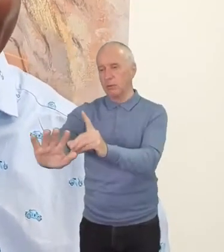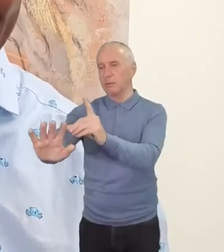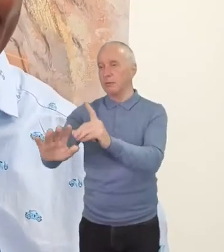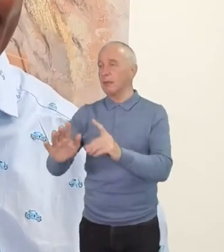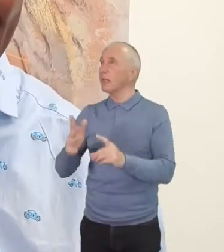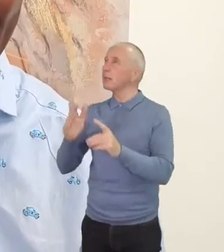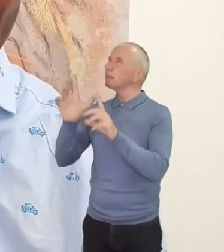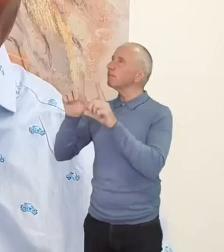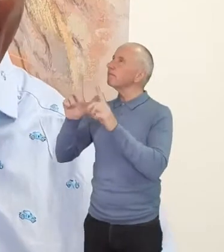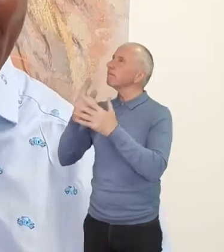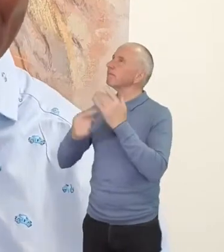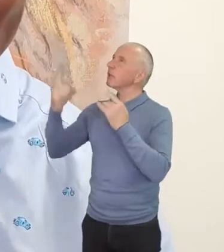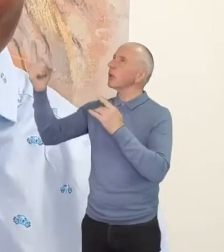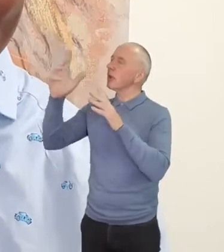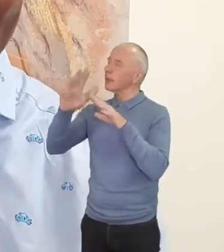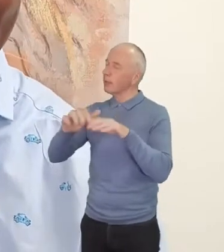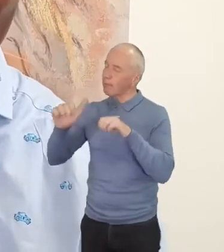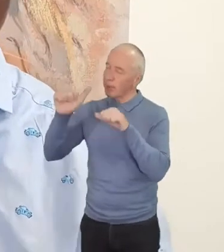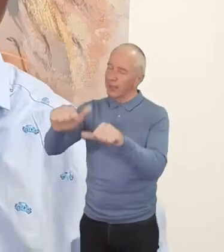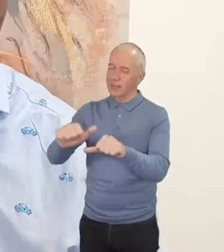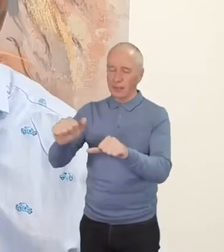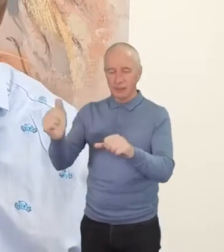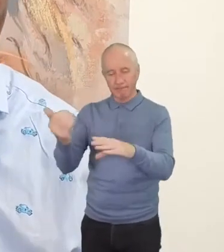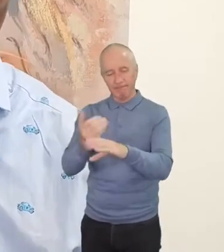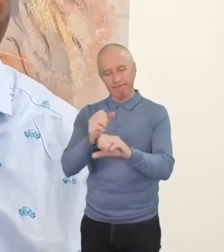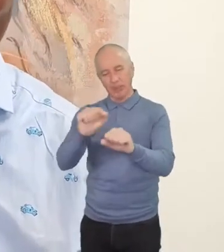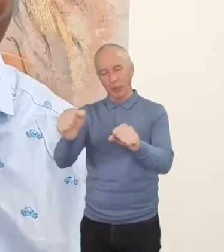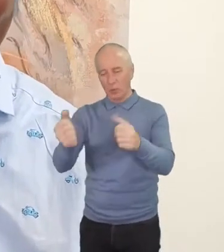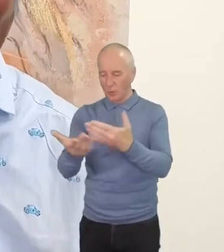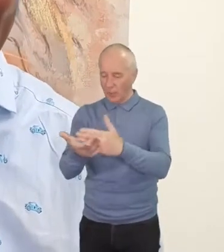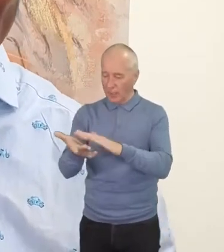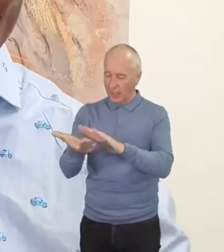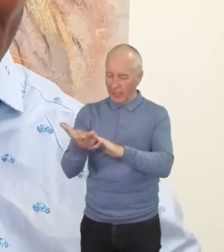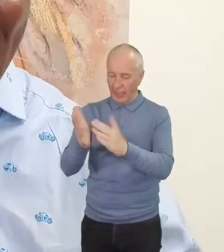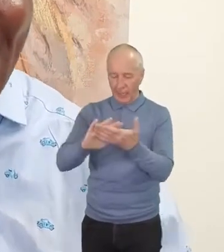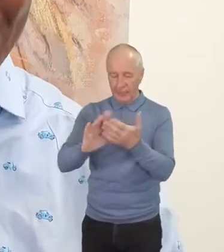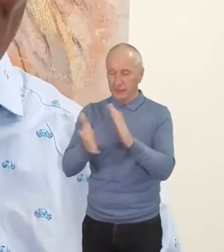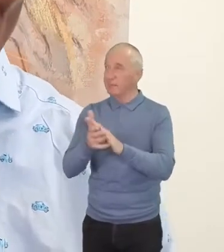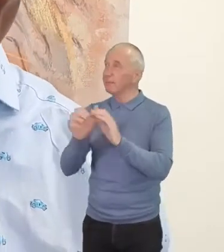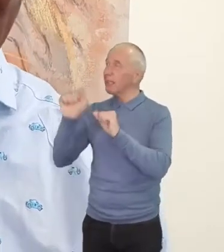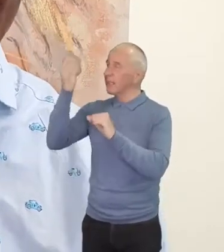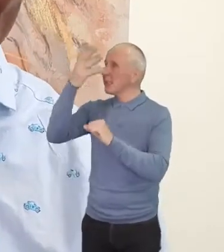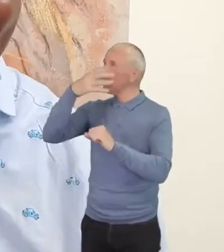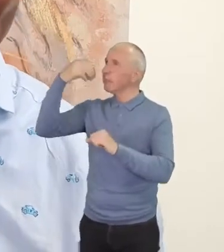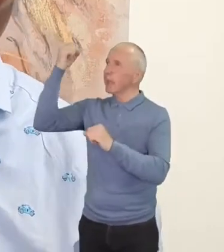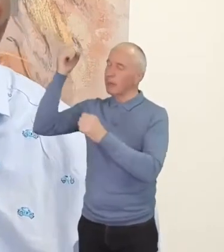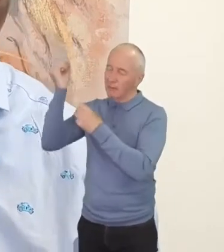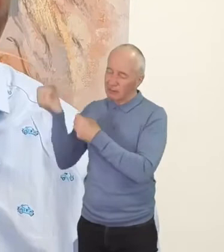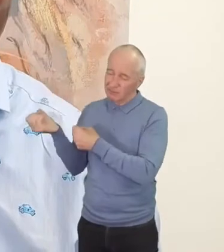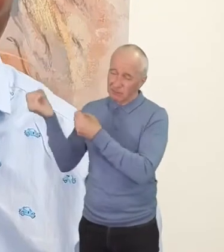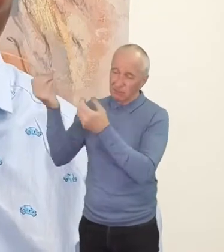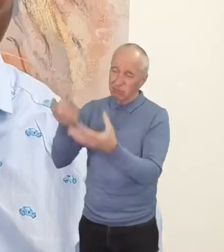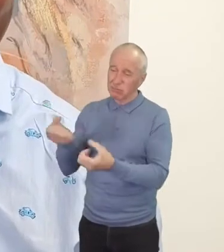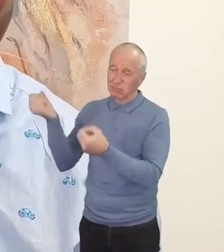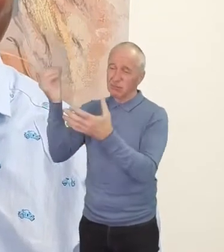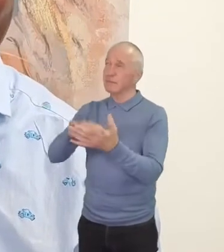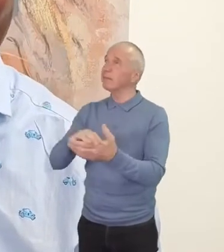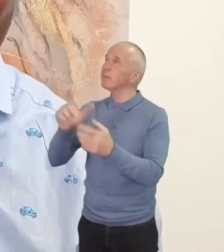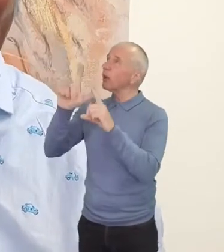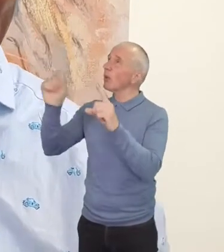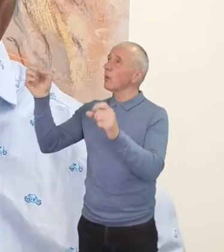your hands. May his spirit outpour over you. Let the Lord anoint you with fresh